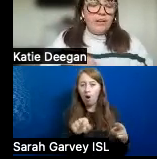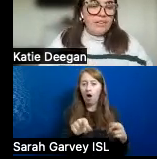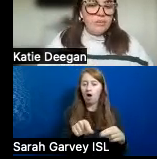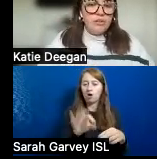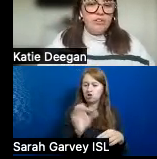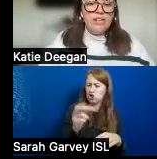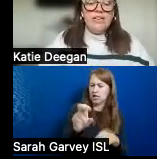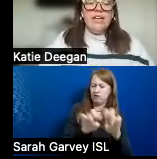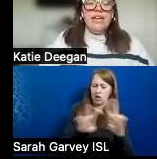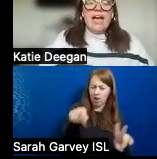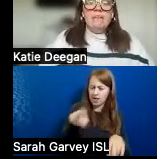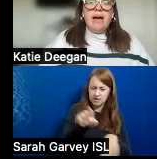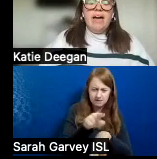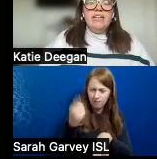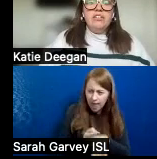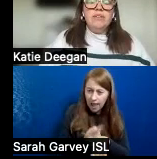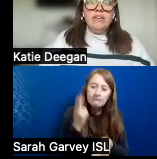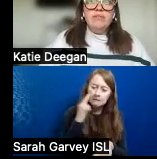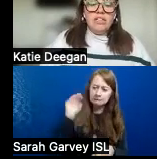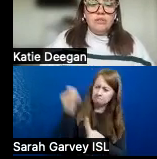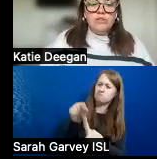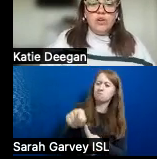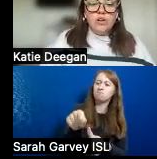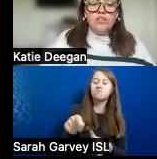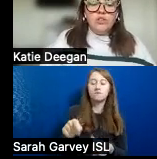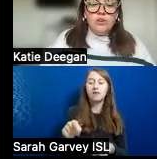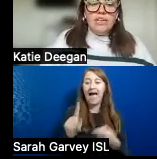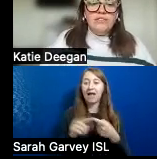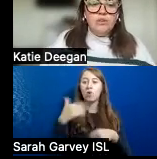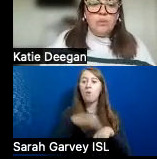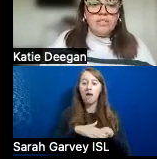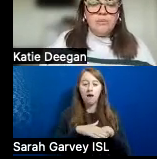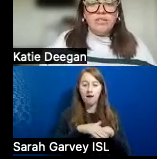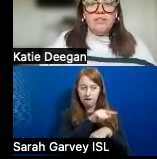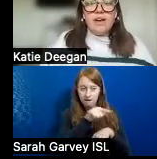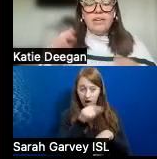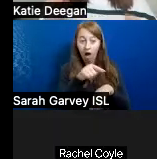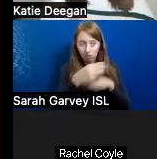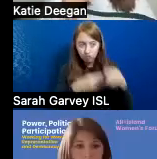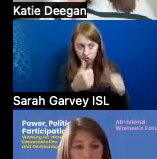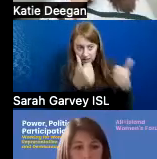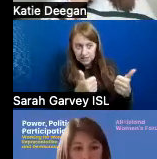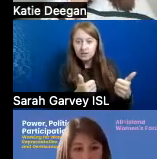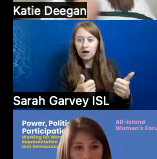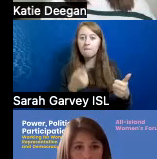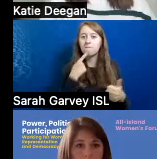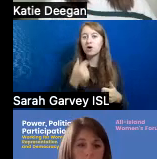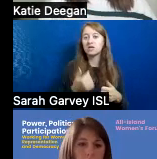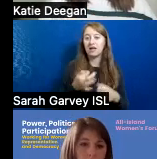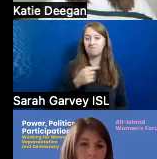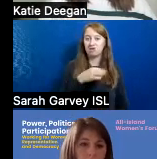work, where things are progressing, and it is a really, really useful tool, even if you want to see what's kind of happening in your own